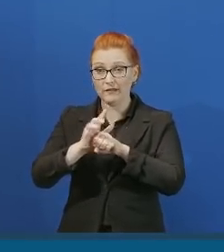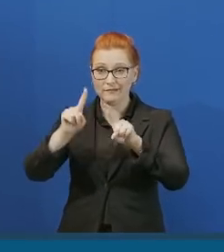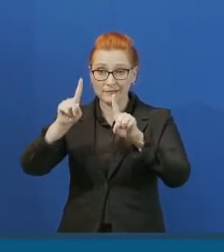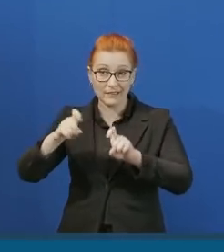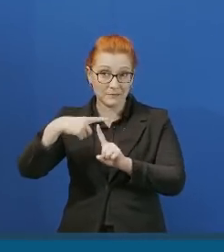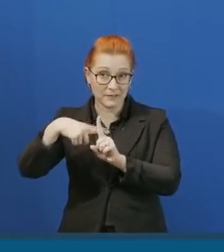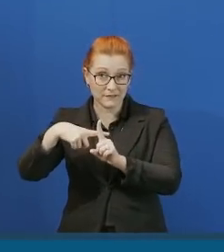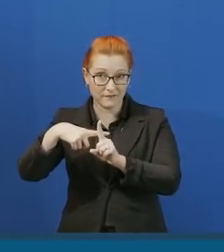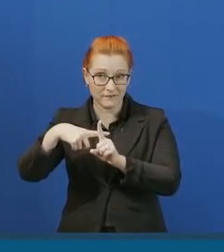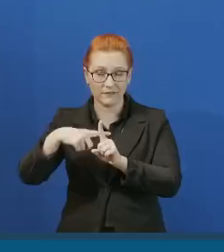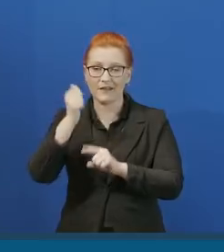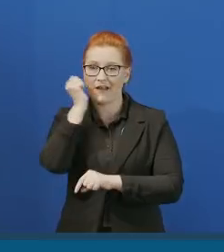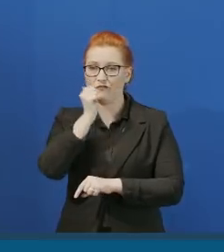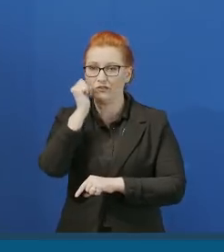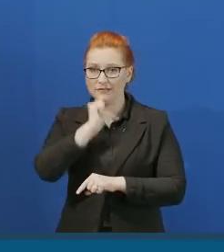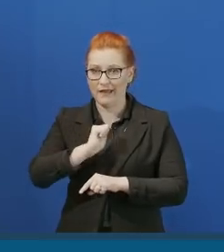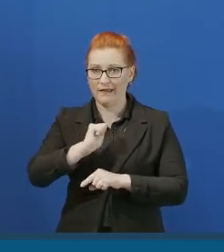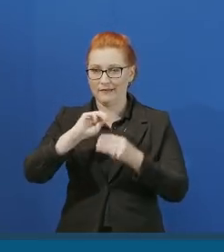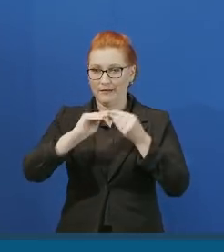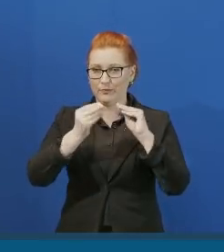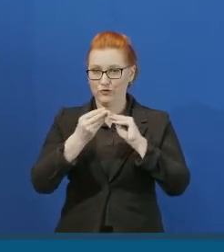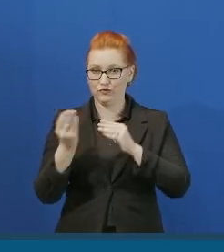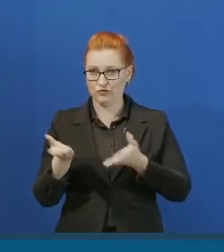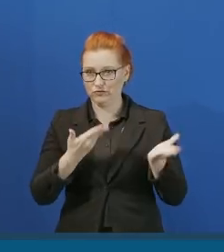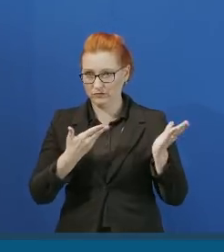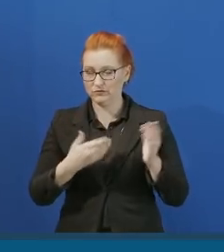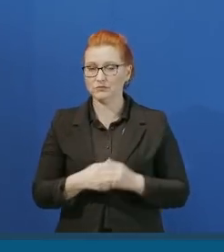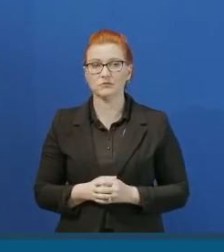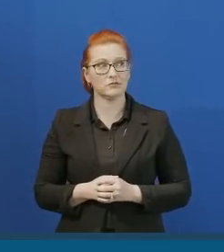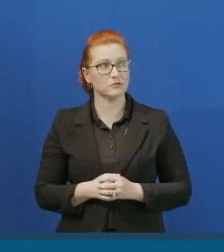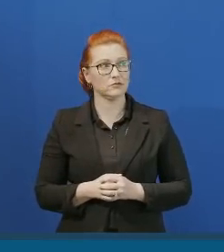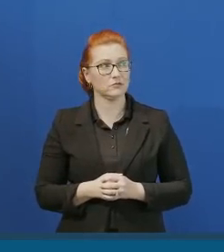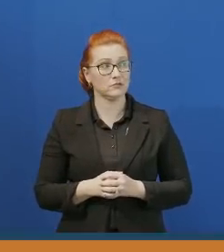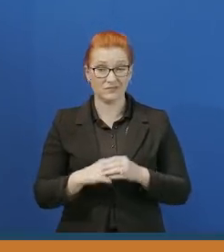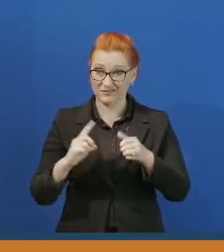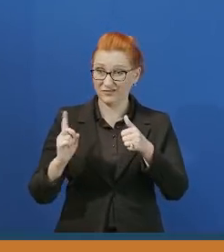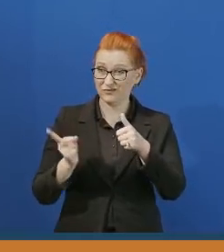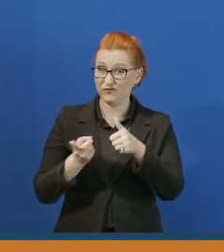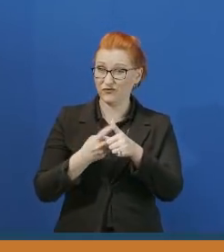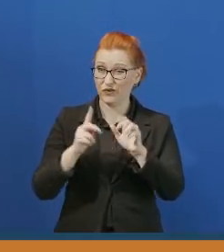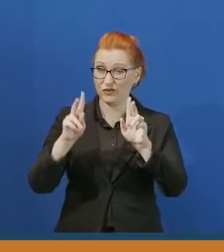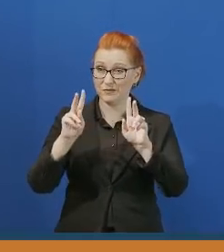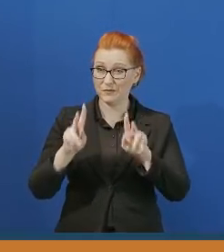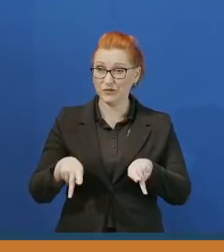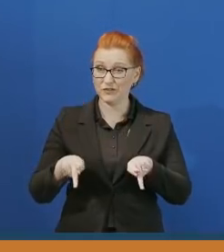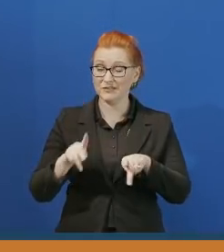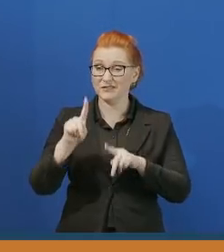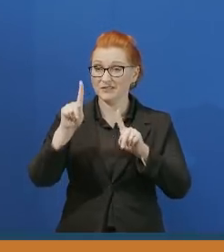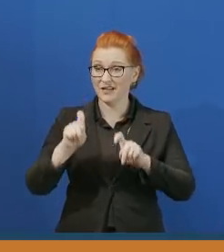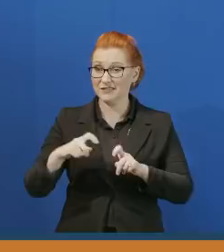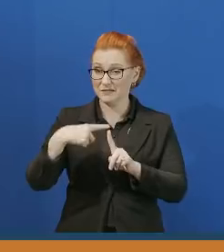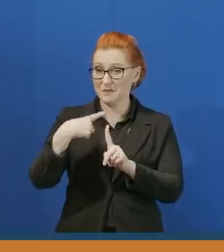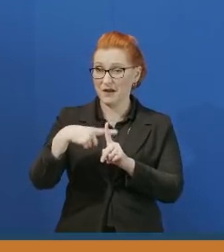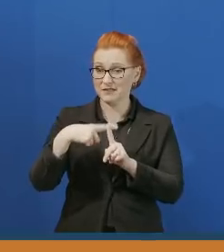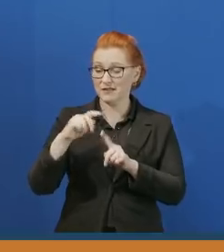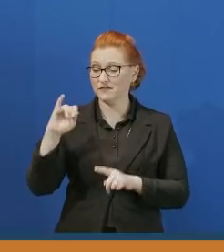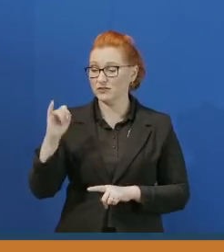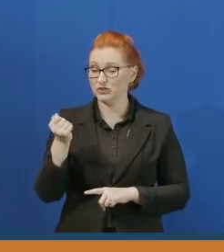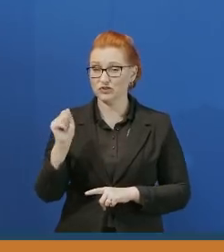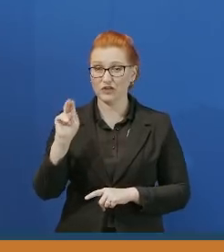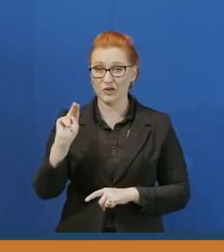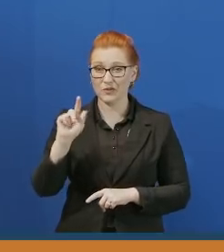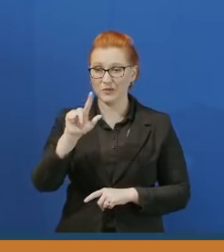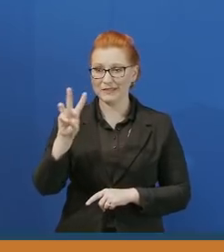far side of the chart, our first case came again on January 26th. It seems a lifetime